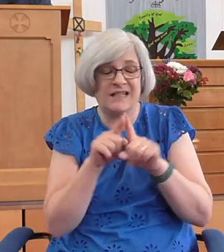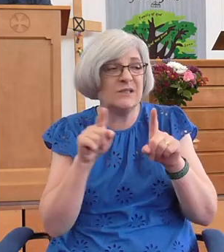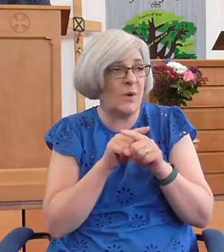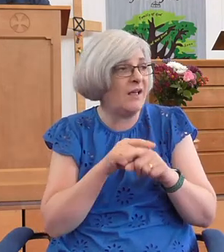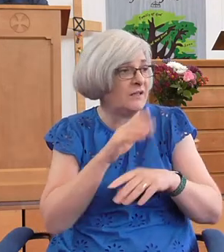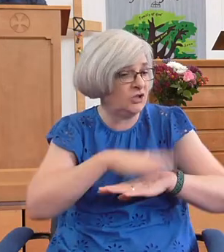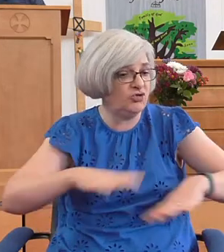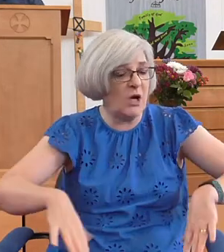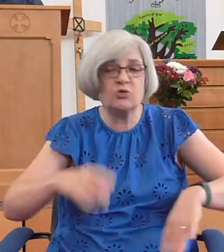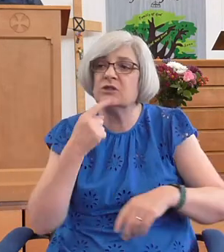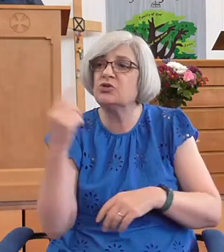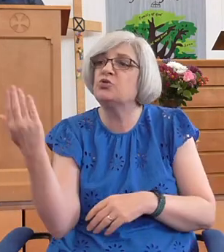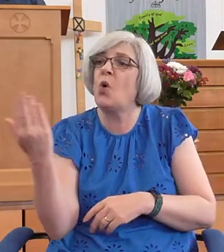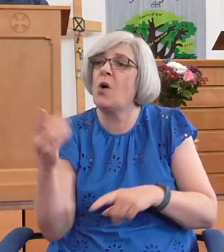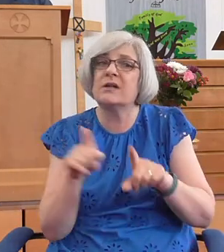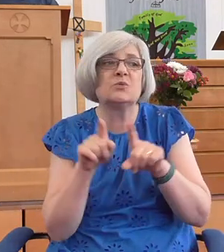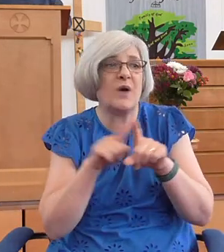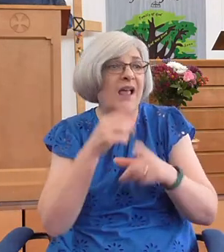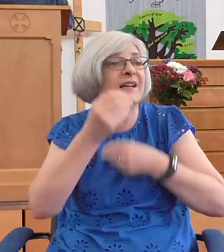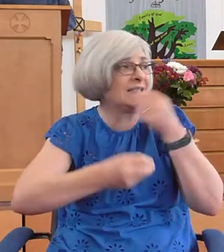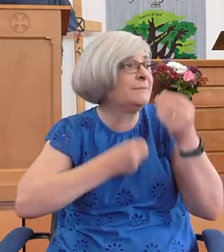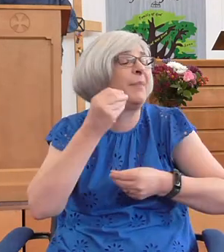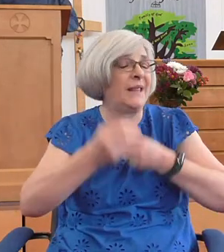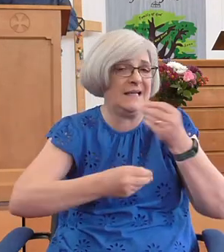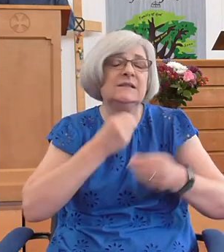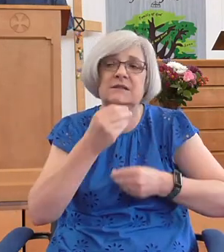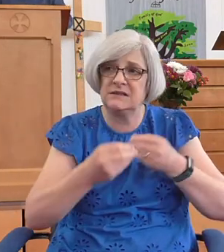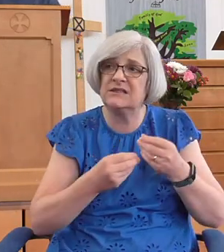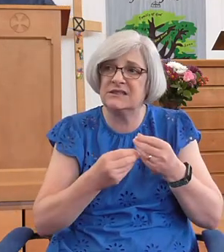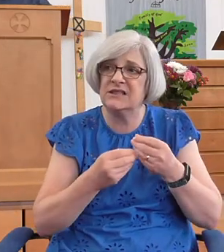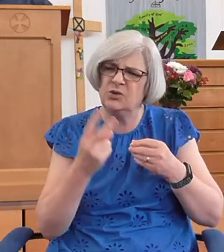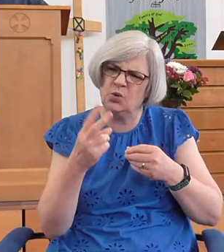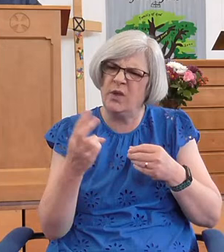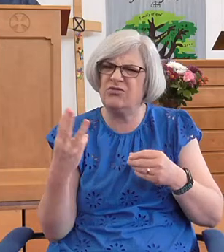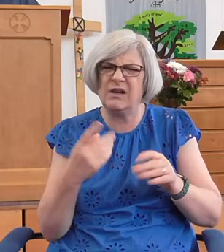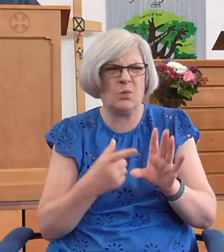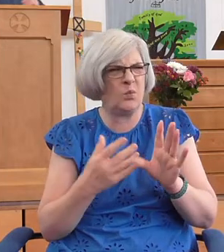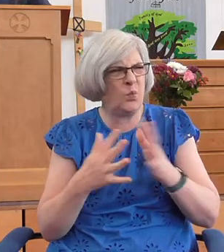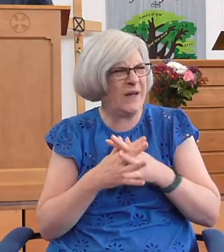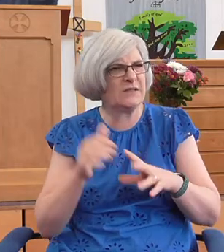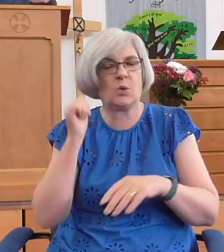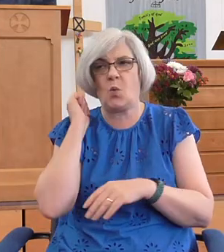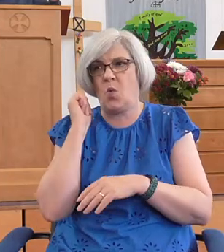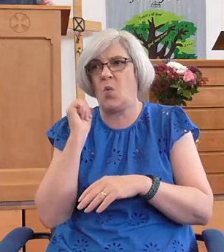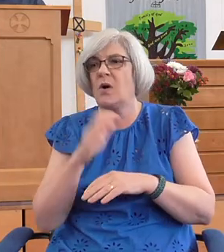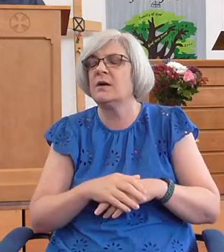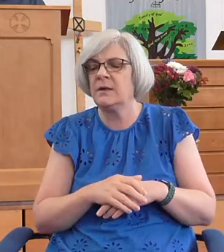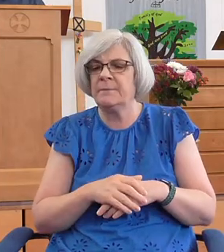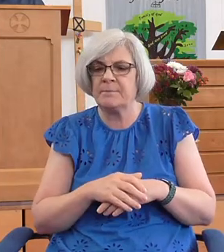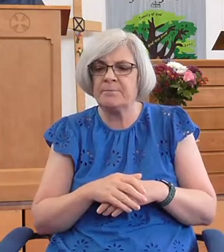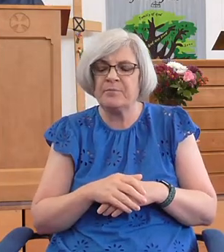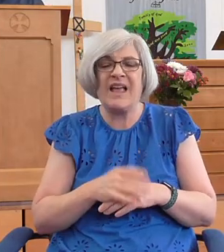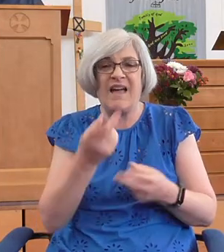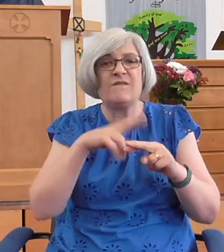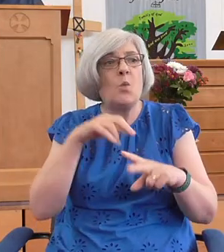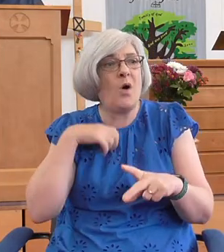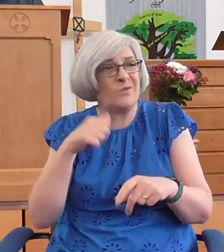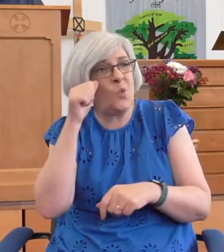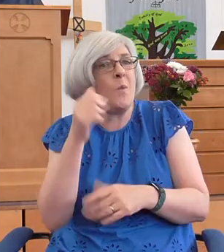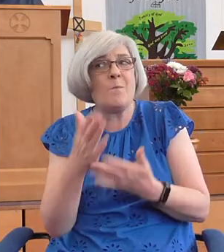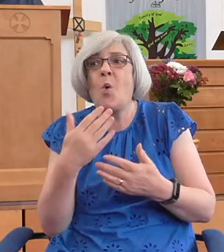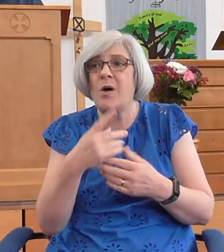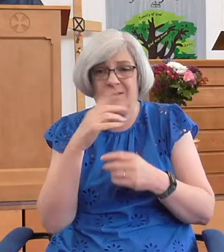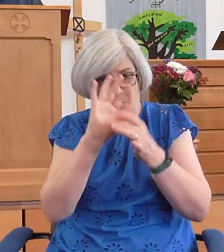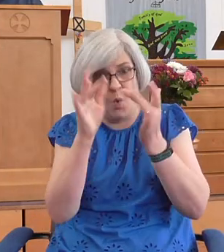about 3 weeks ago, Margaret, was it? So hopefully, if you remember that. But if you want a refresher, you can get it online.